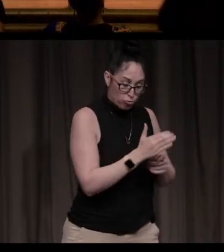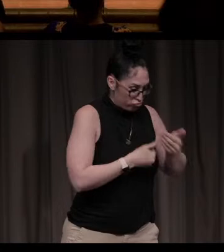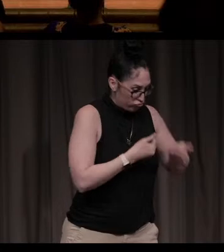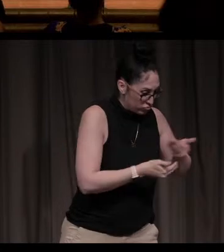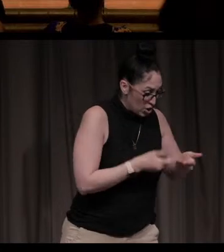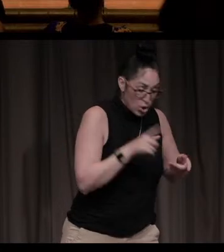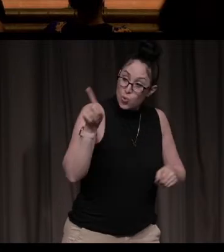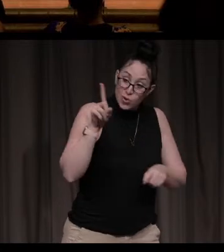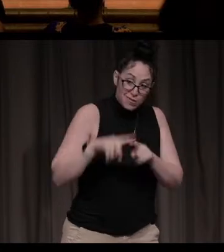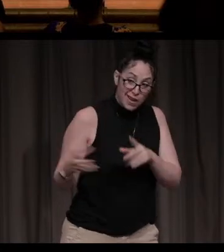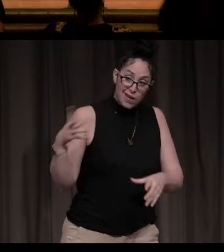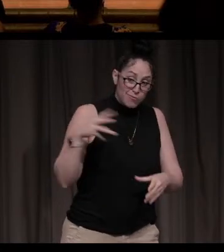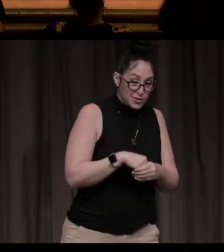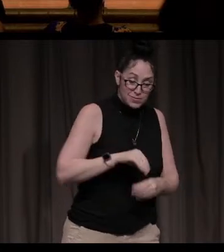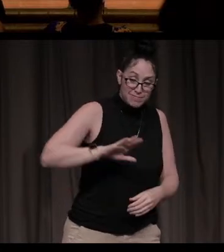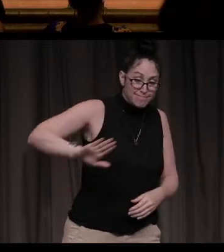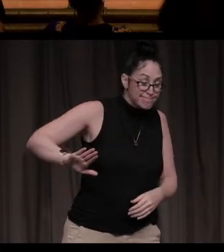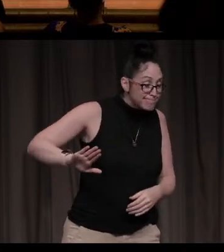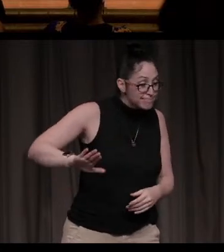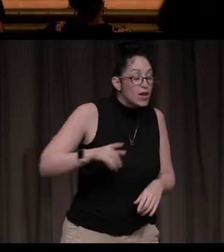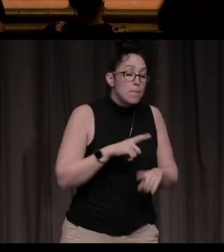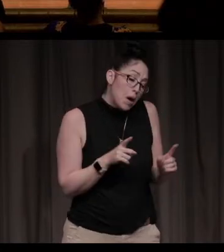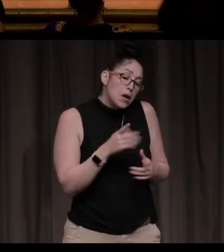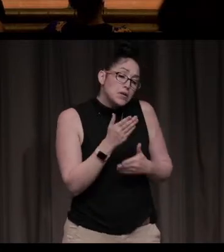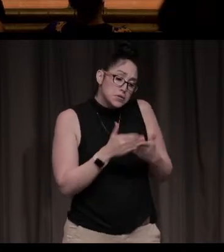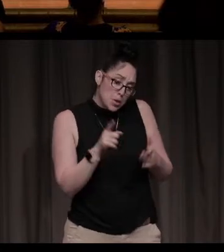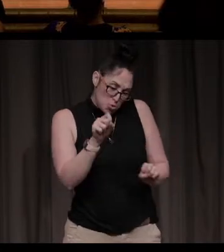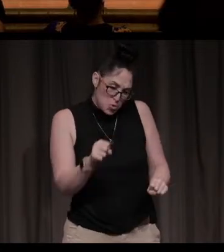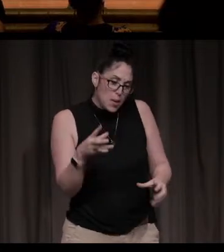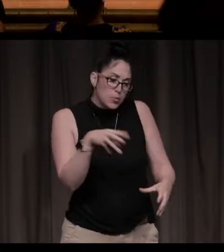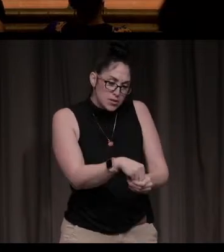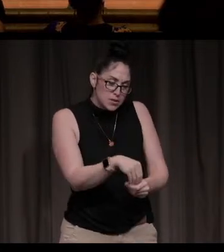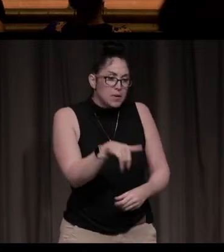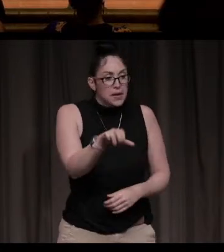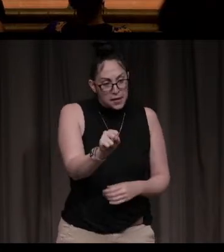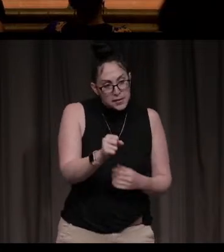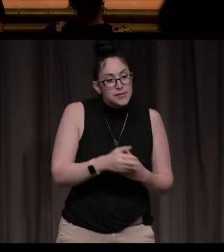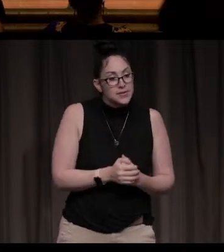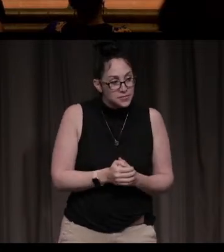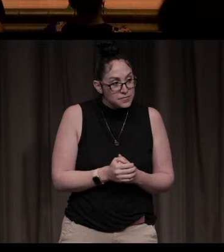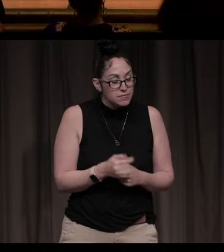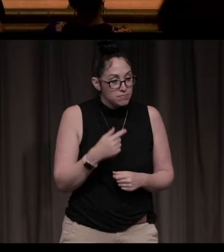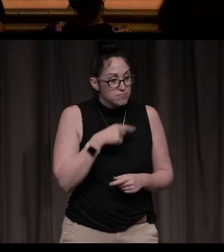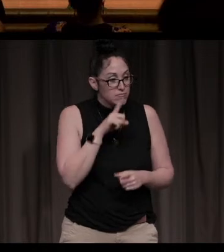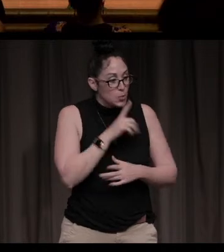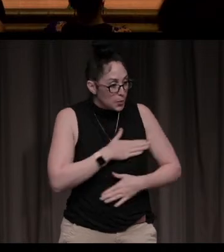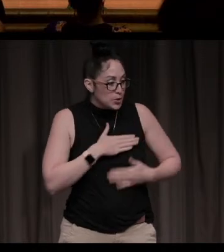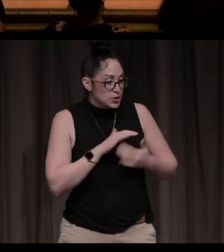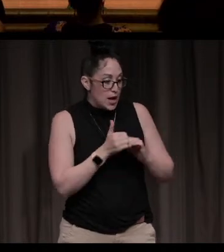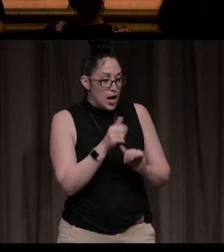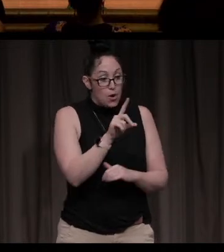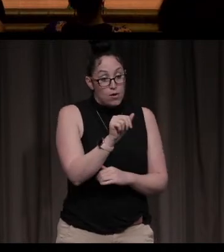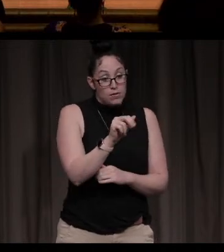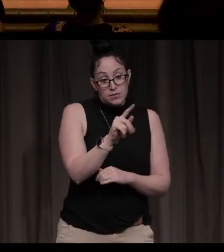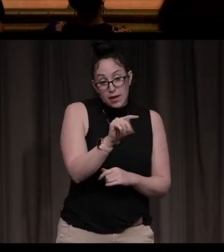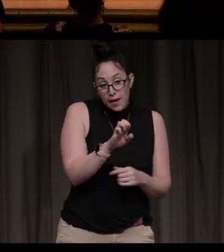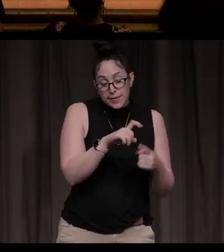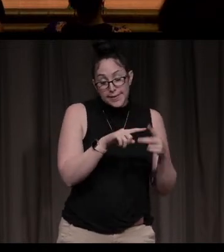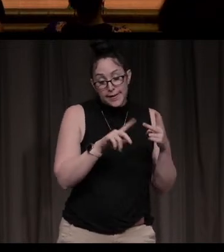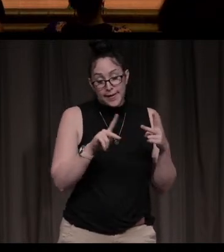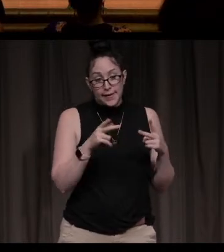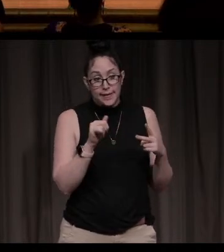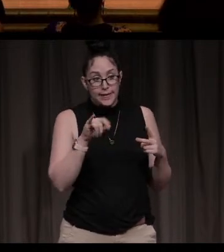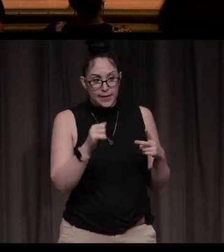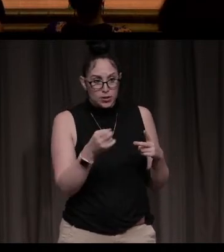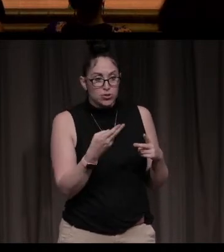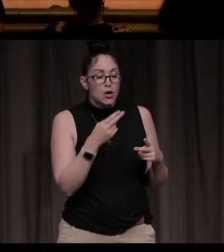cannot participate in. But there's definitely things you can participate in, and I really appreciate how Dante and Khadijah and others really